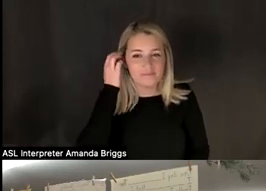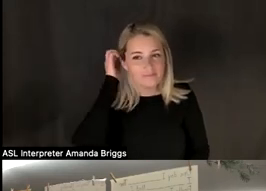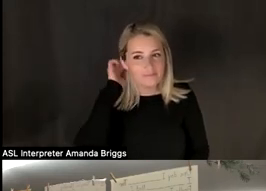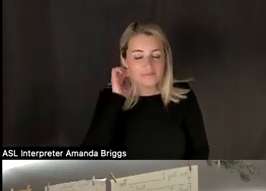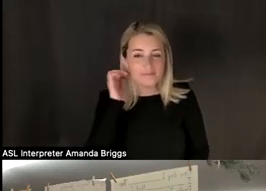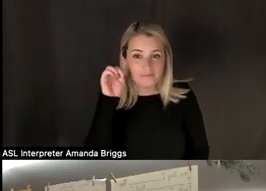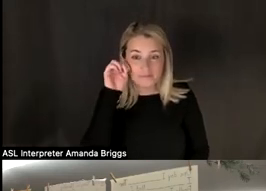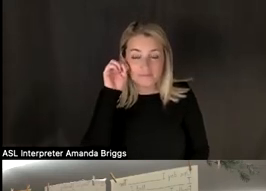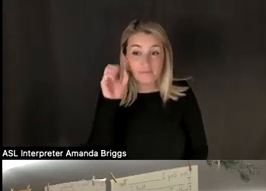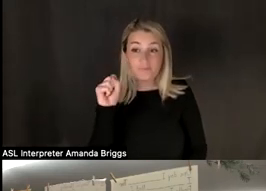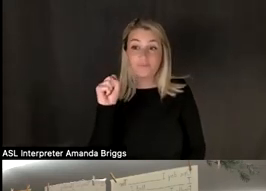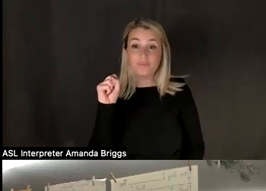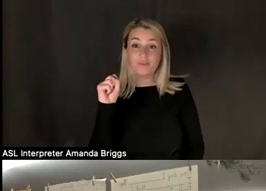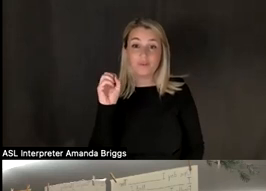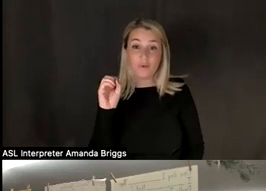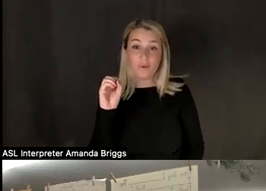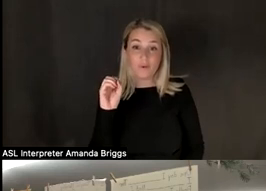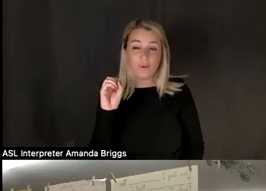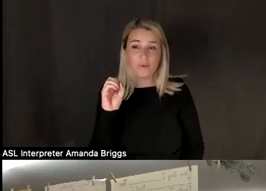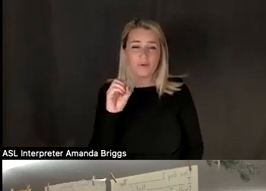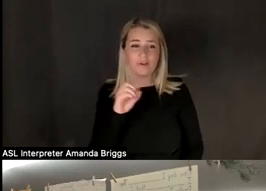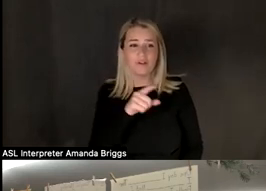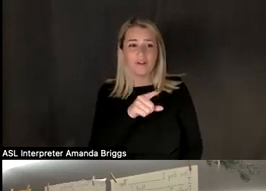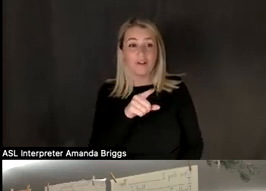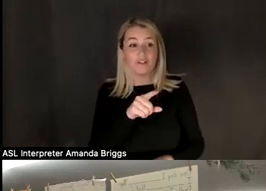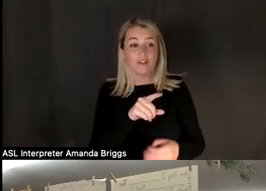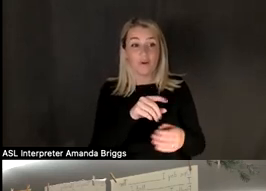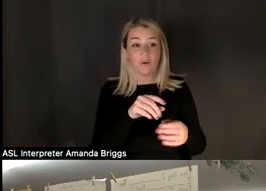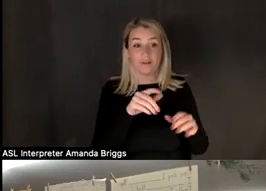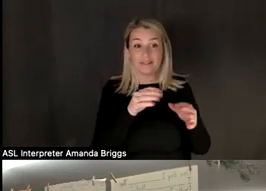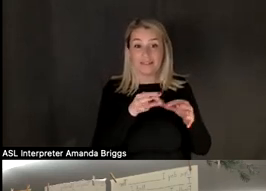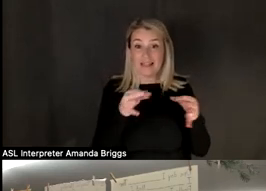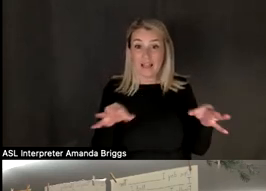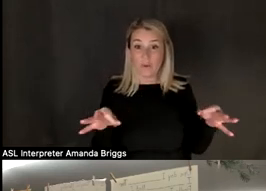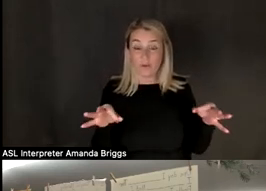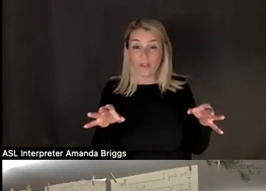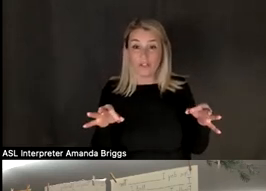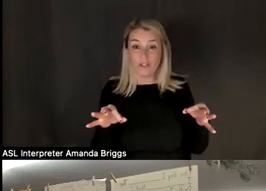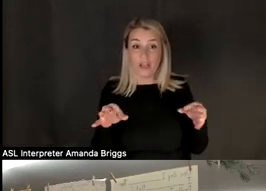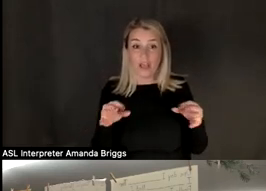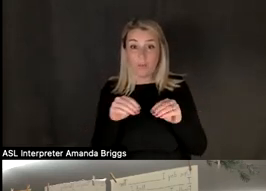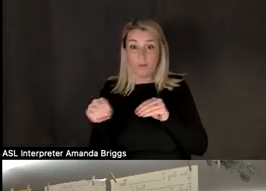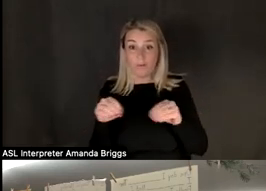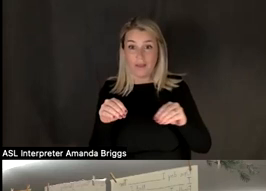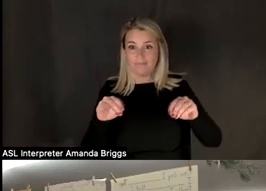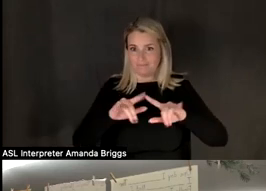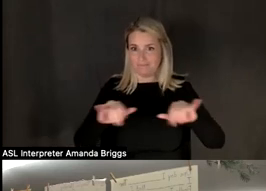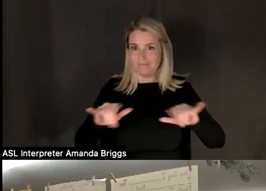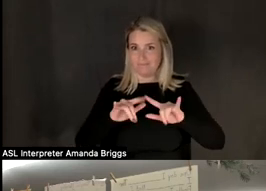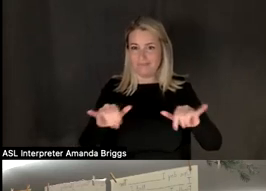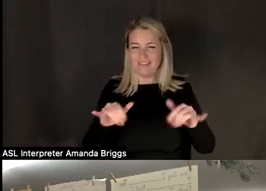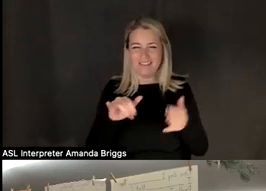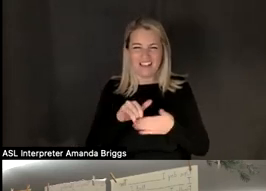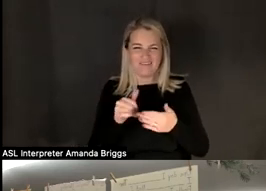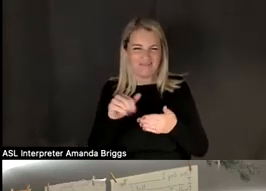So synchronized language and movement, these are just some ideas to support with that same kind of movement that Jack Hartman